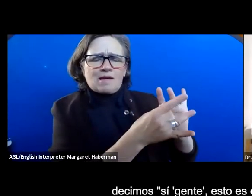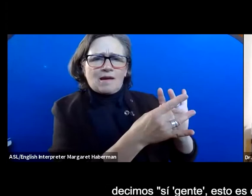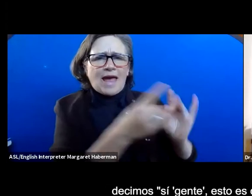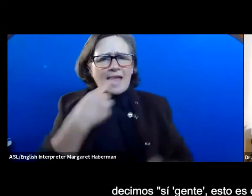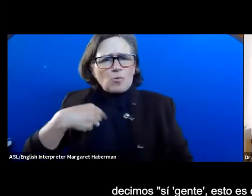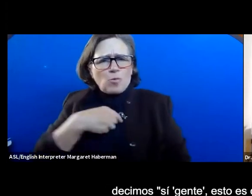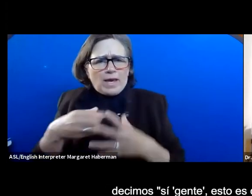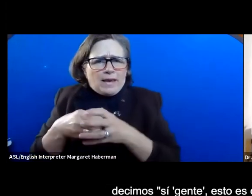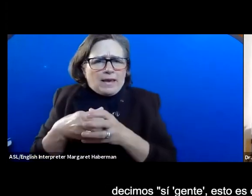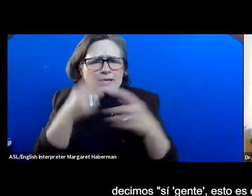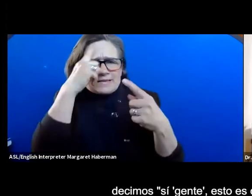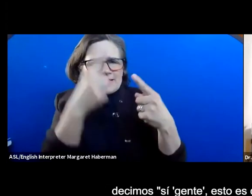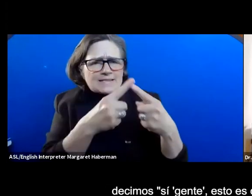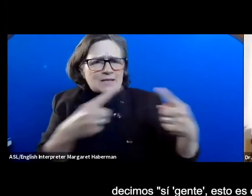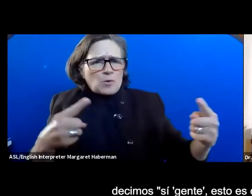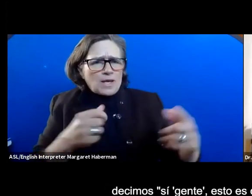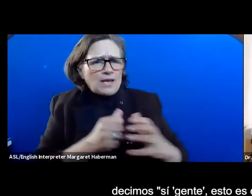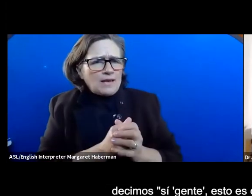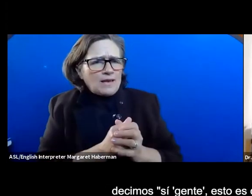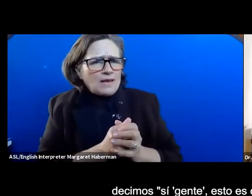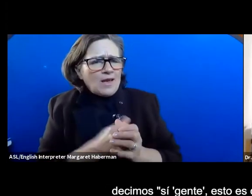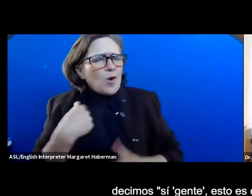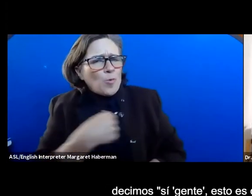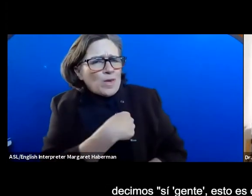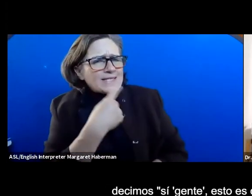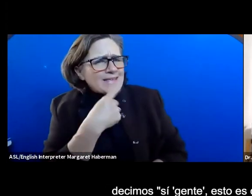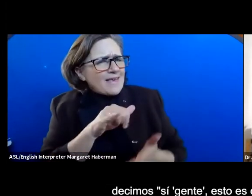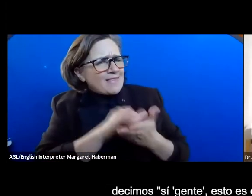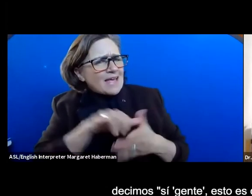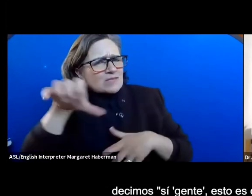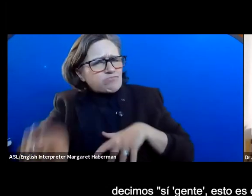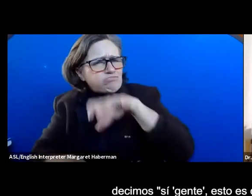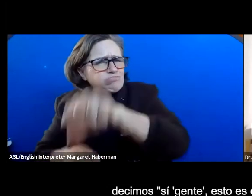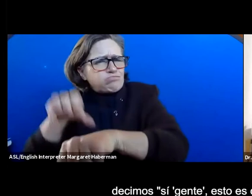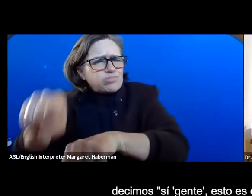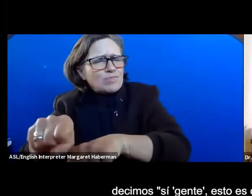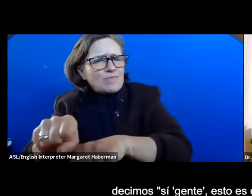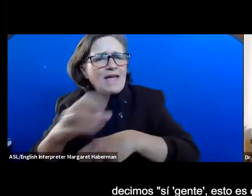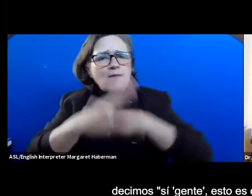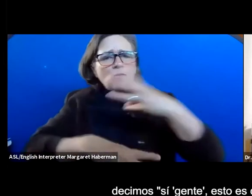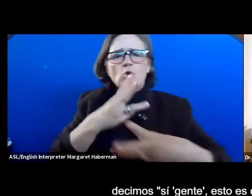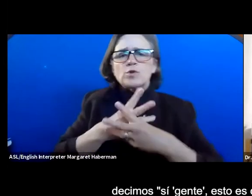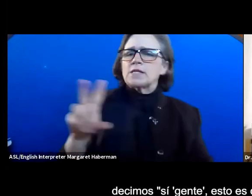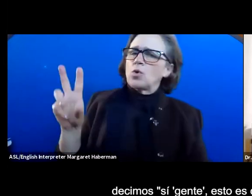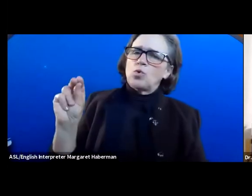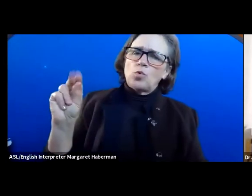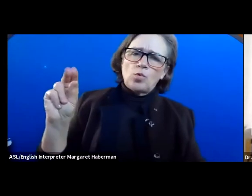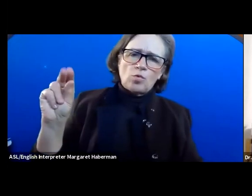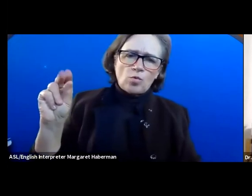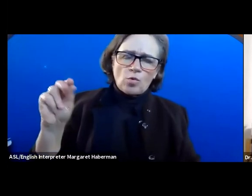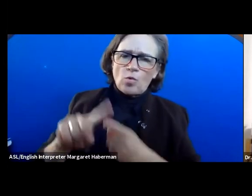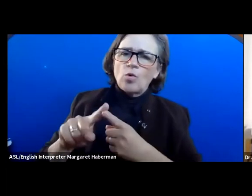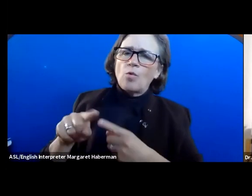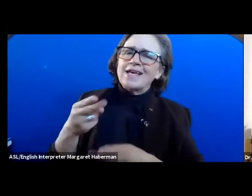say, Ya Jama'a, this is colonization. And they tell us, no, no, no, you have to fight for human rights. And we